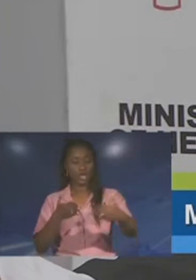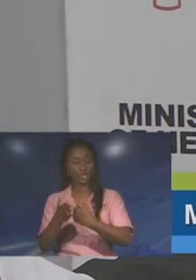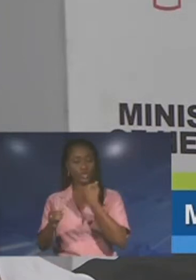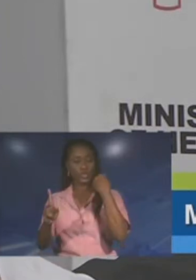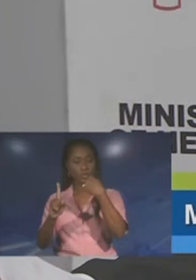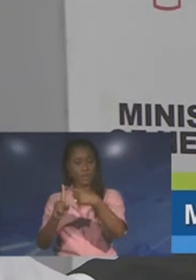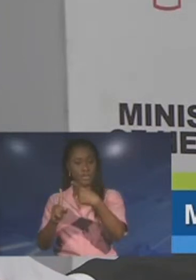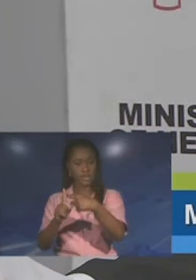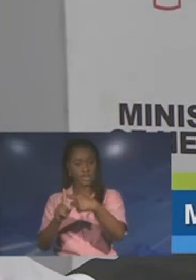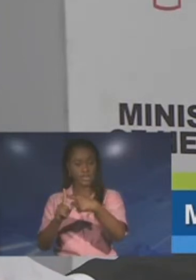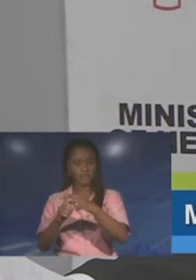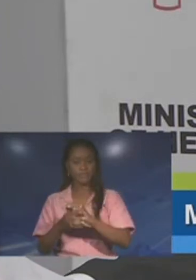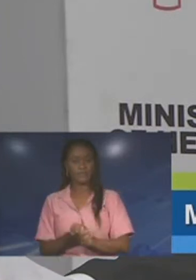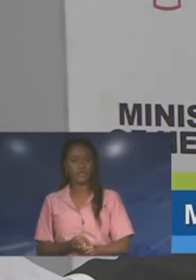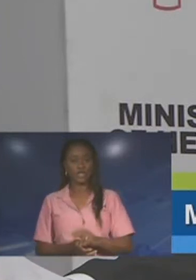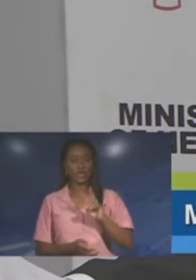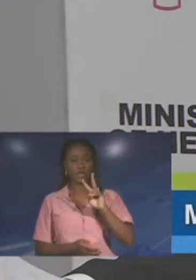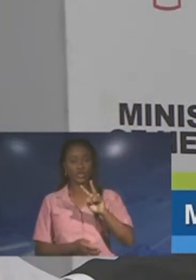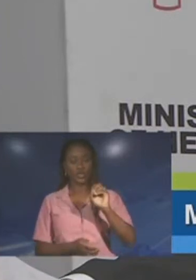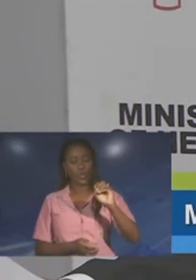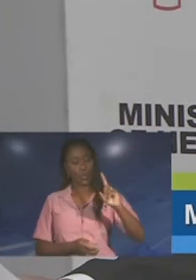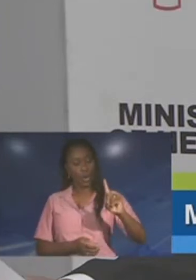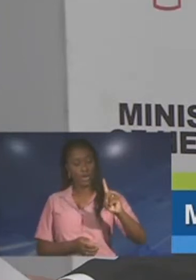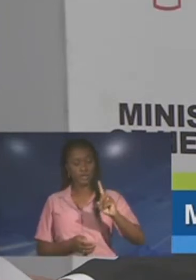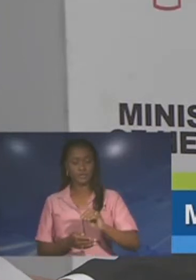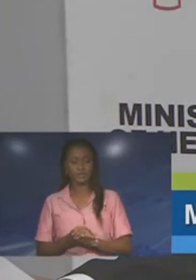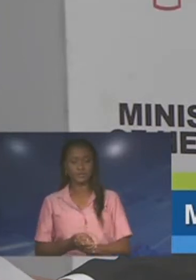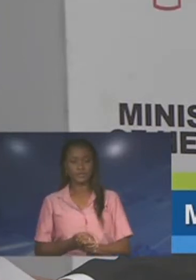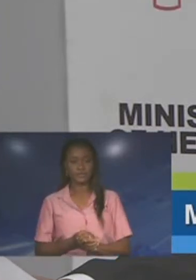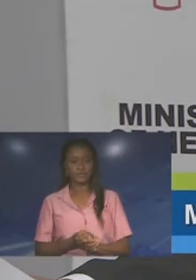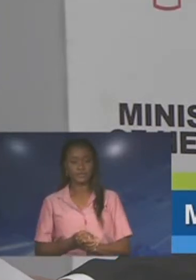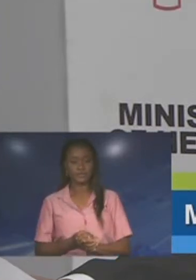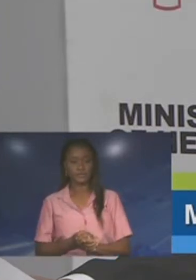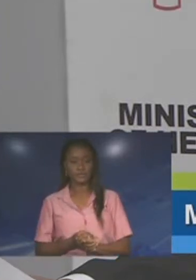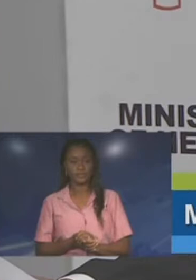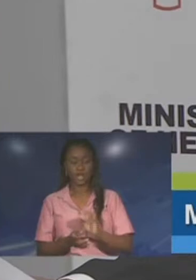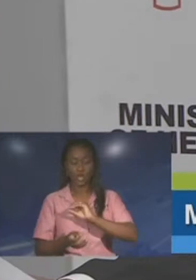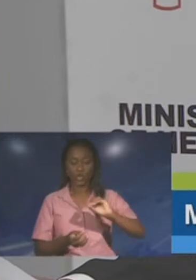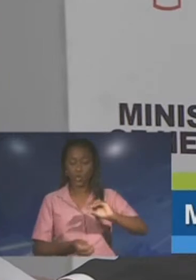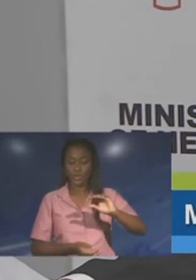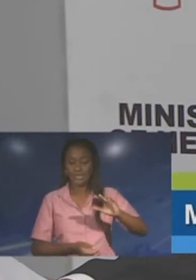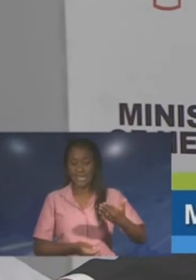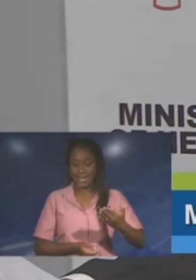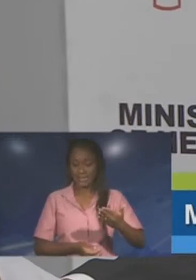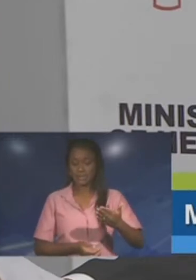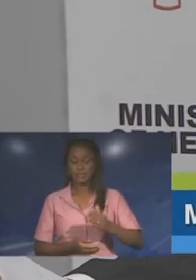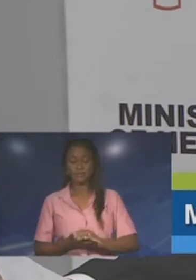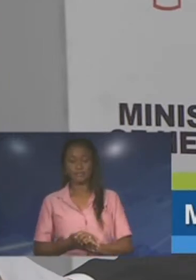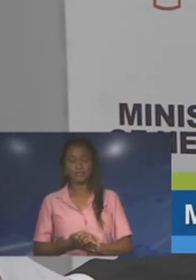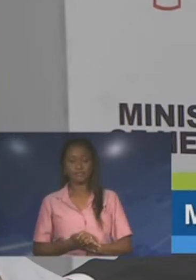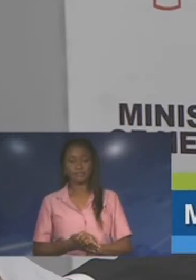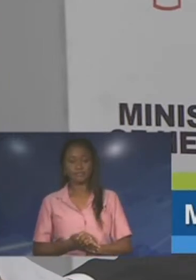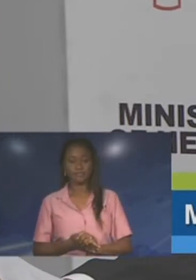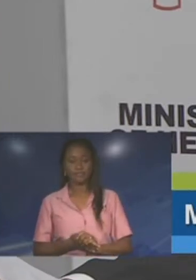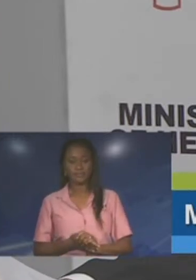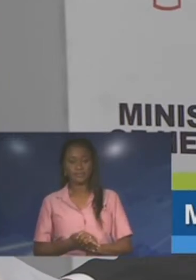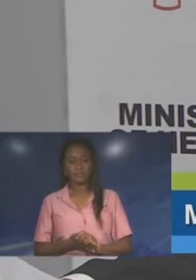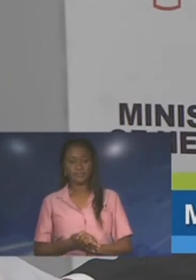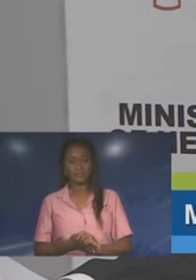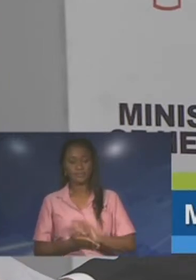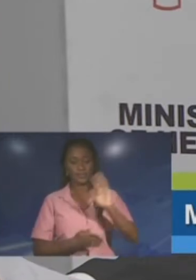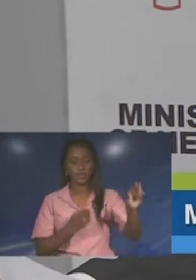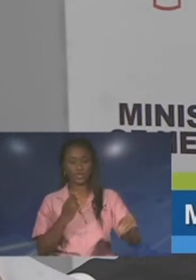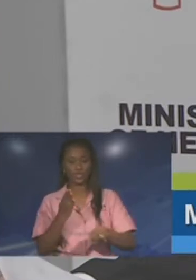cases over the last 24 hours, 201. We are reporting no deaths during that period as well.